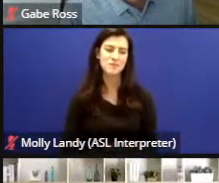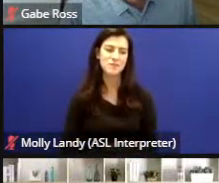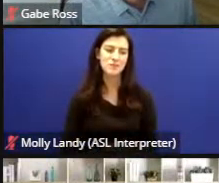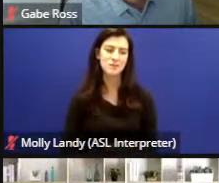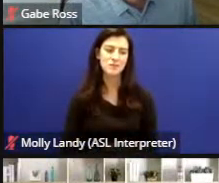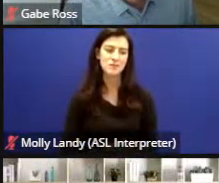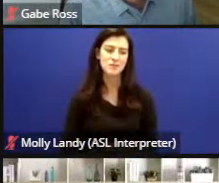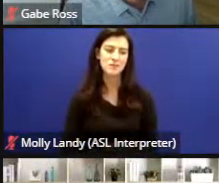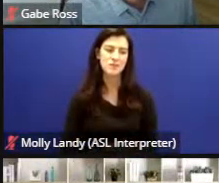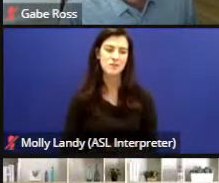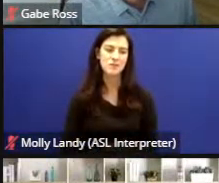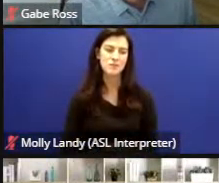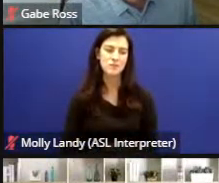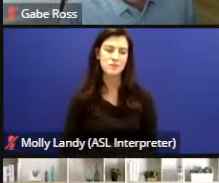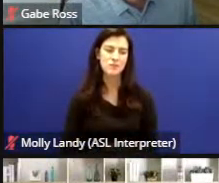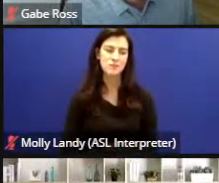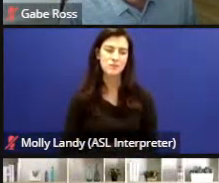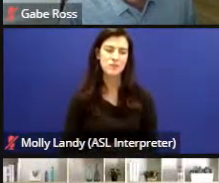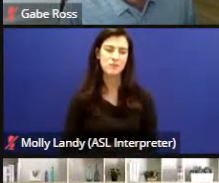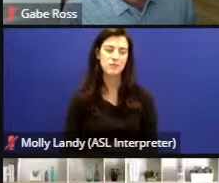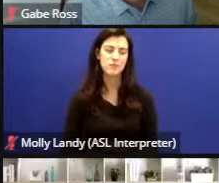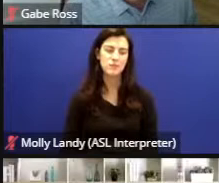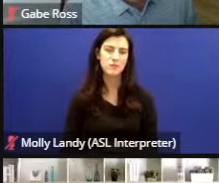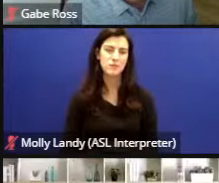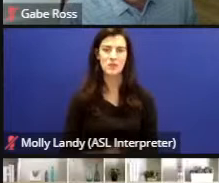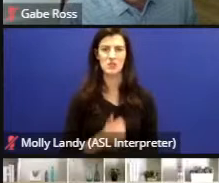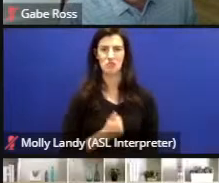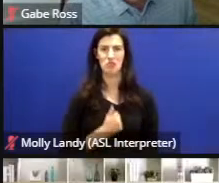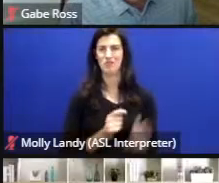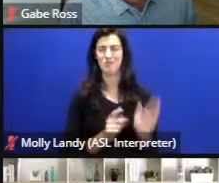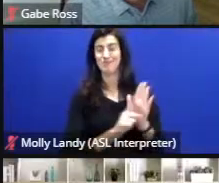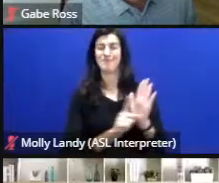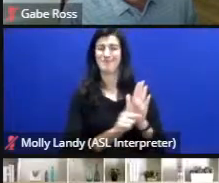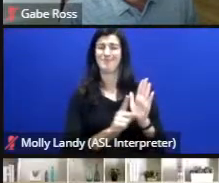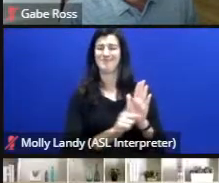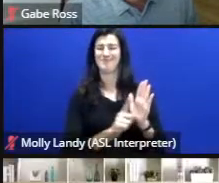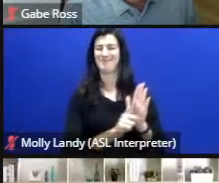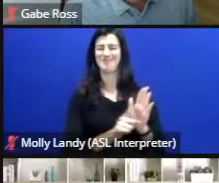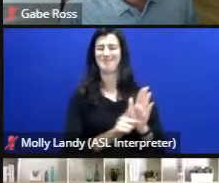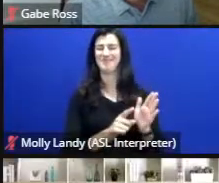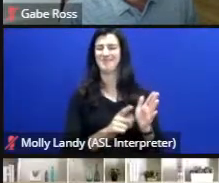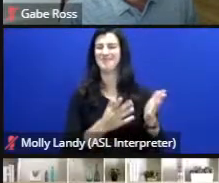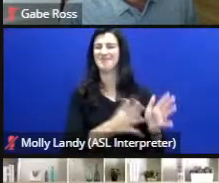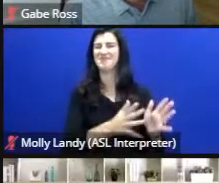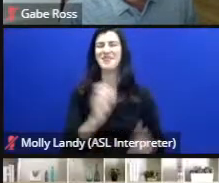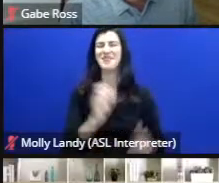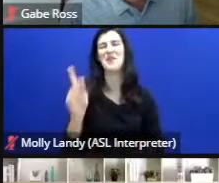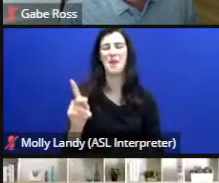Sorry, this thing.